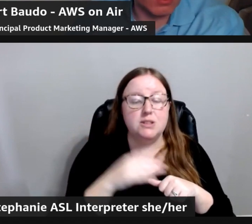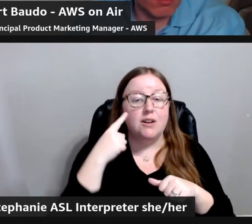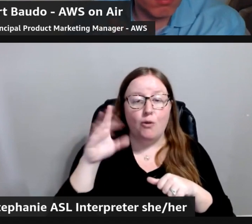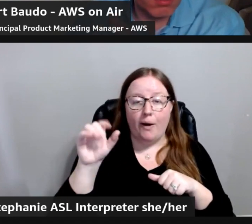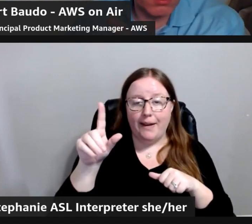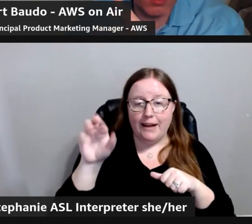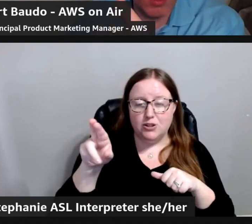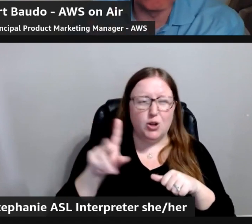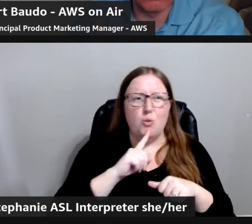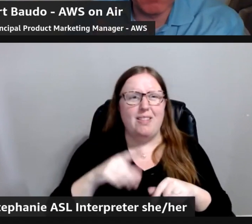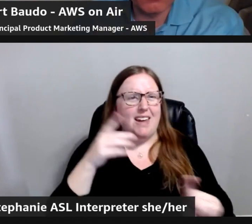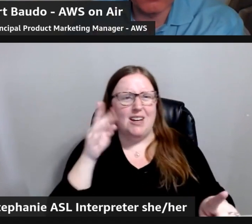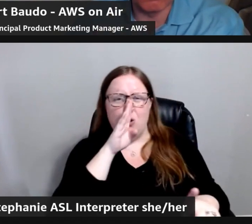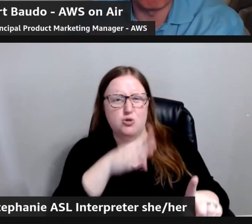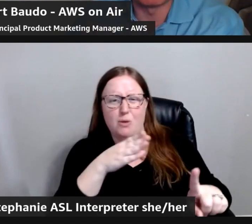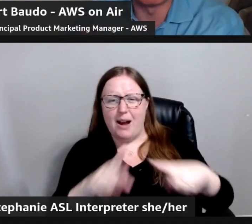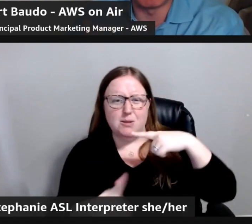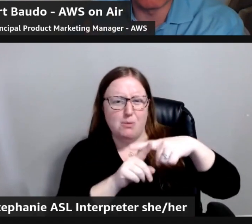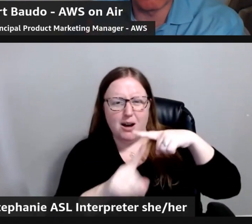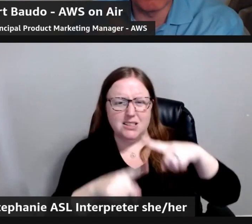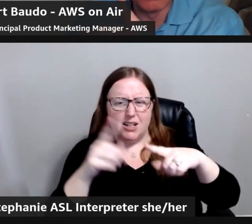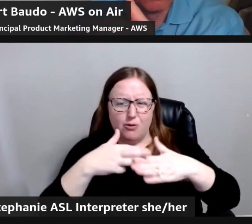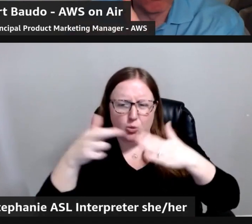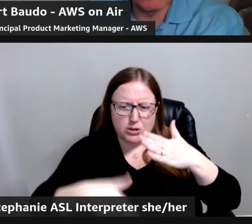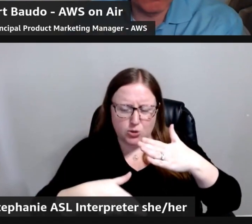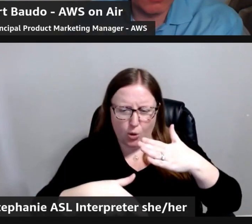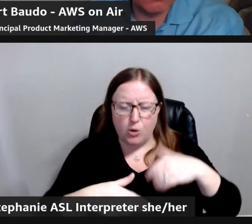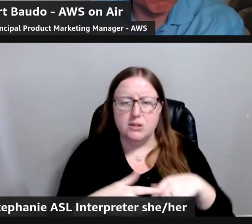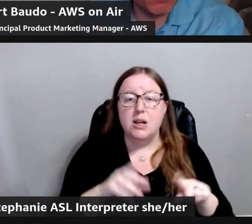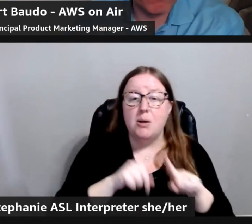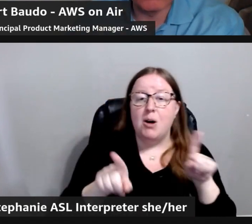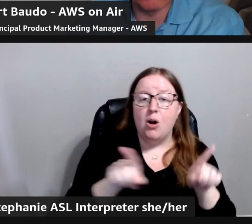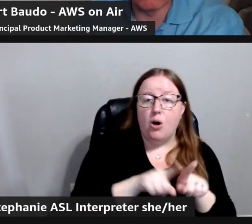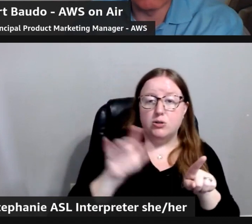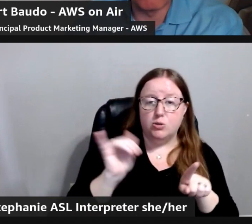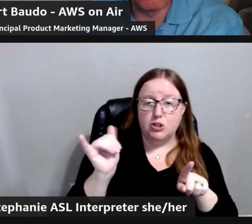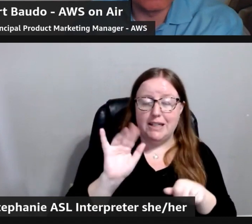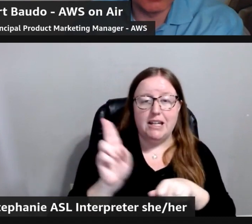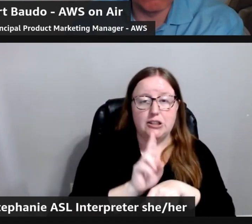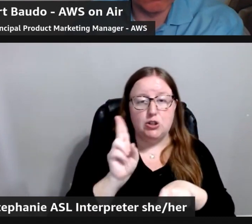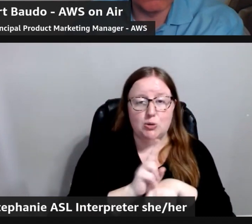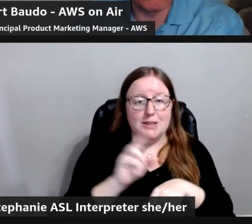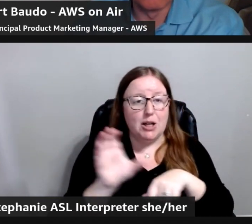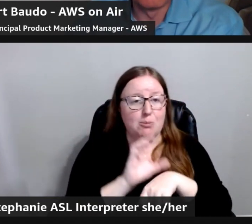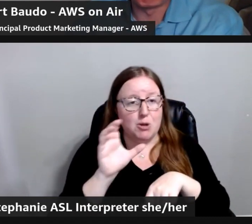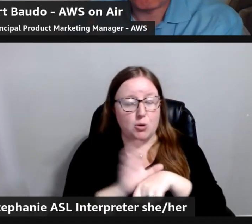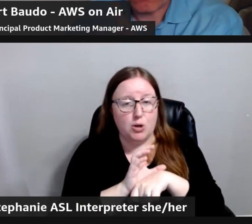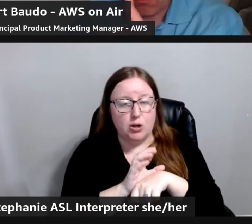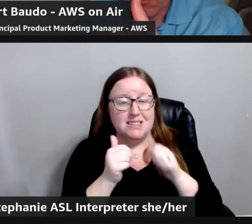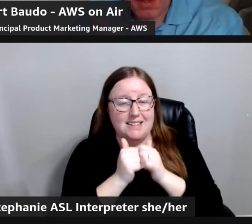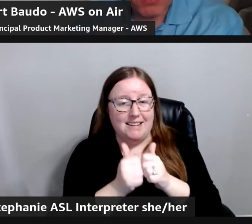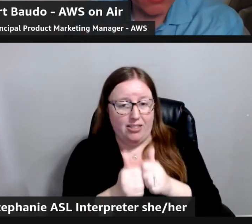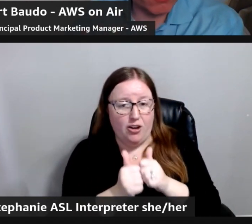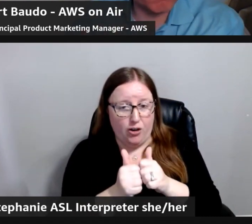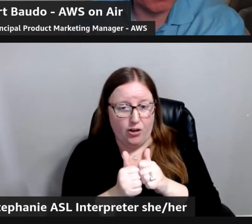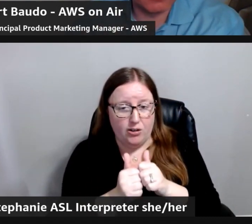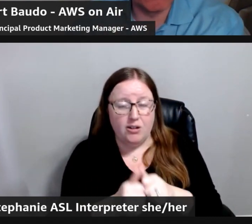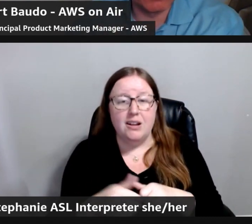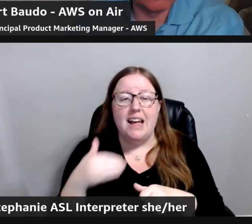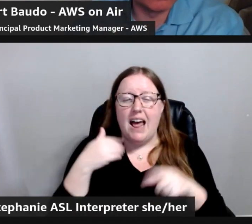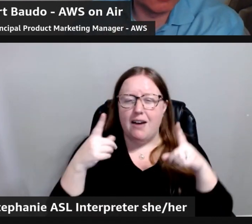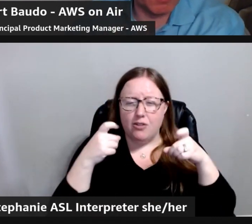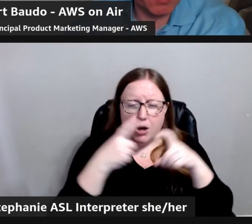positive outcome, to mankind. But also that is part of using these computers together can also put together